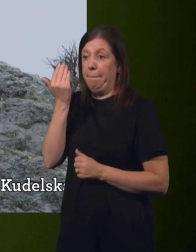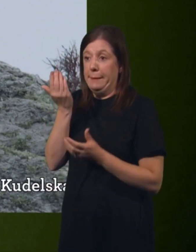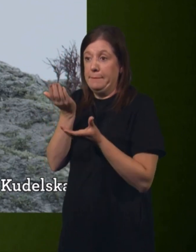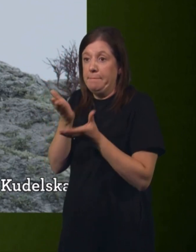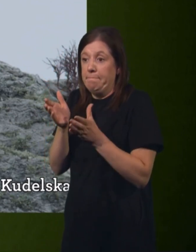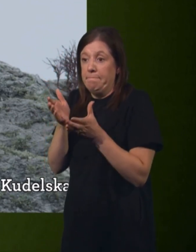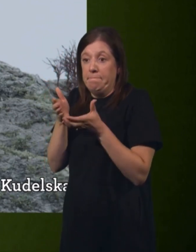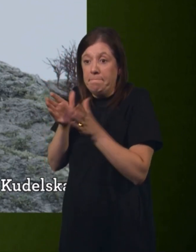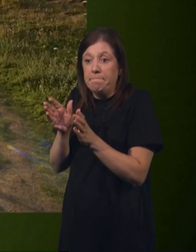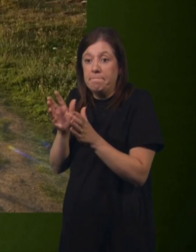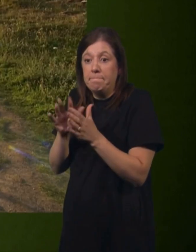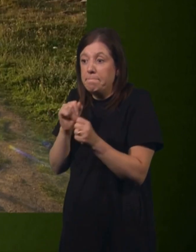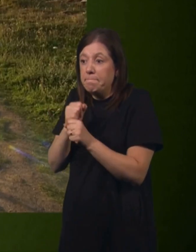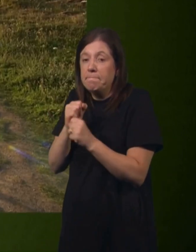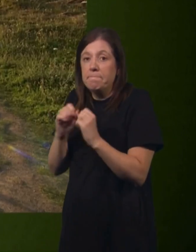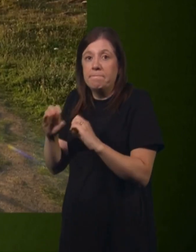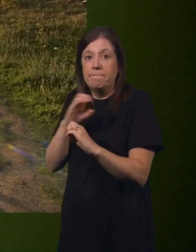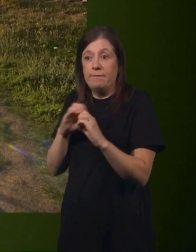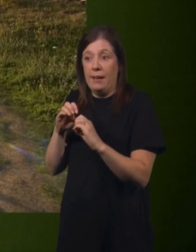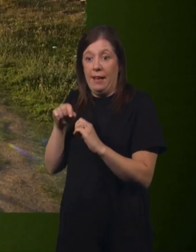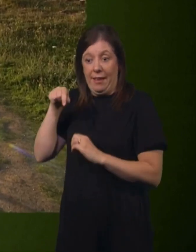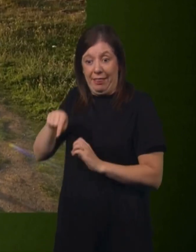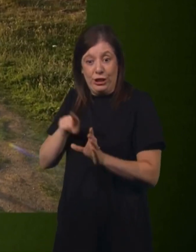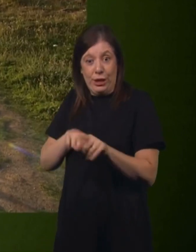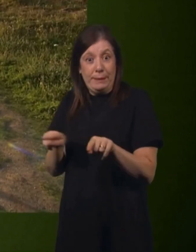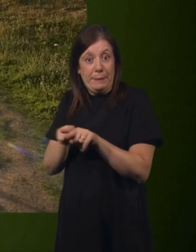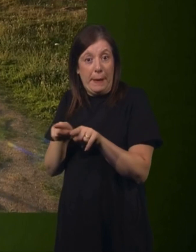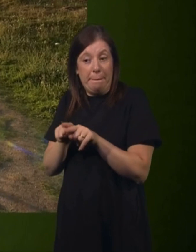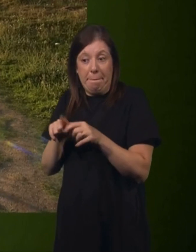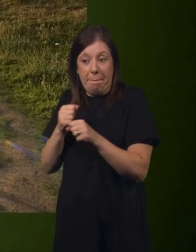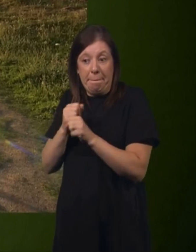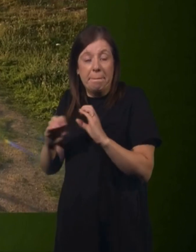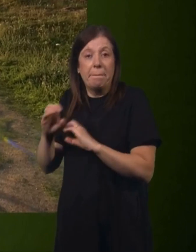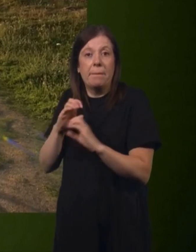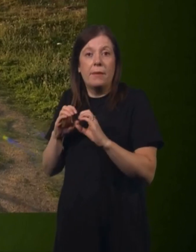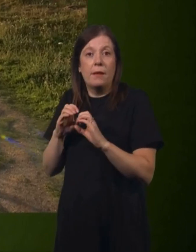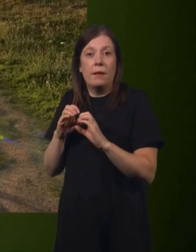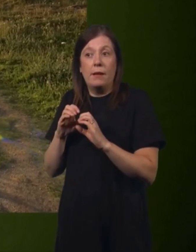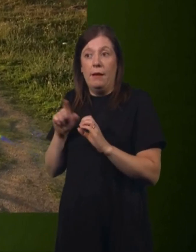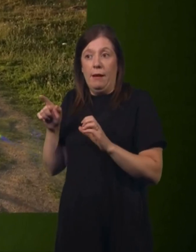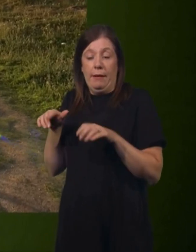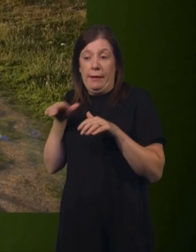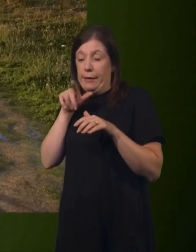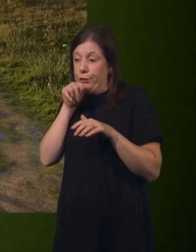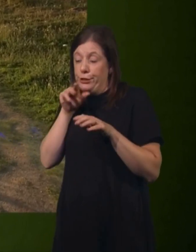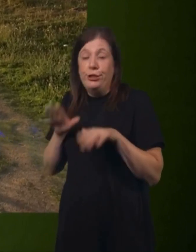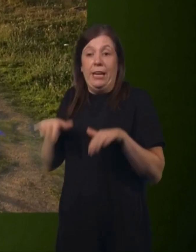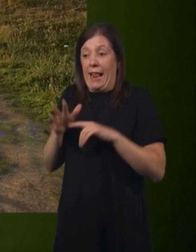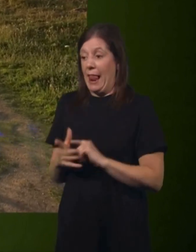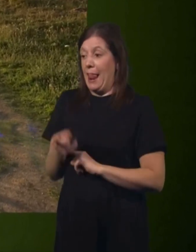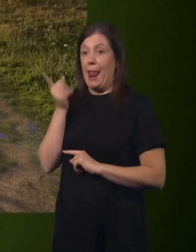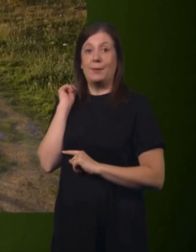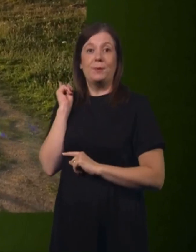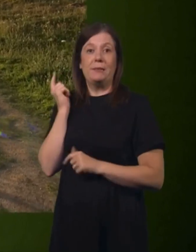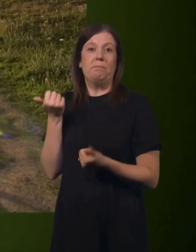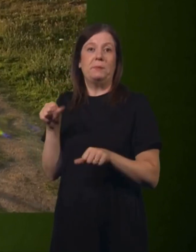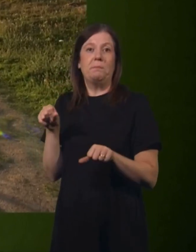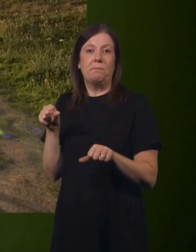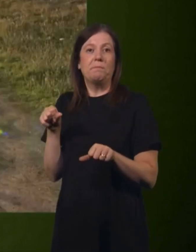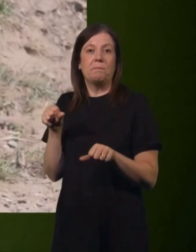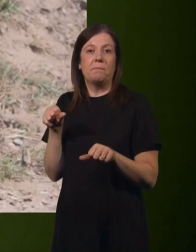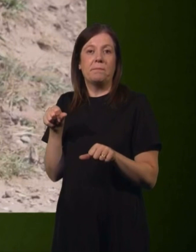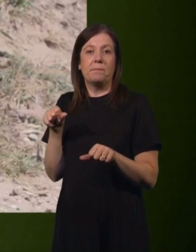bred successfully, and they've done it again this year. And news is that their chicks have fledged just last week. And all of